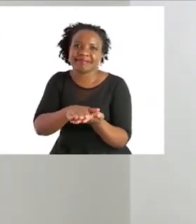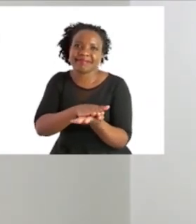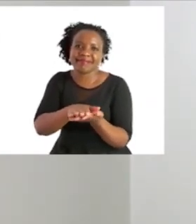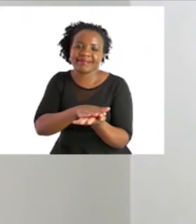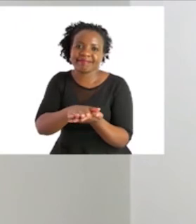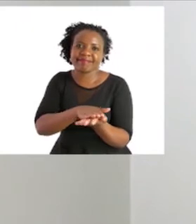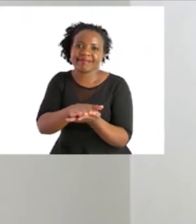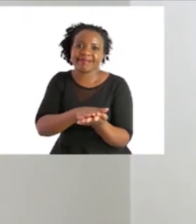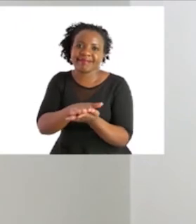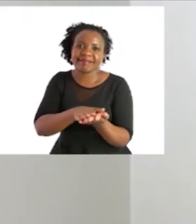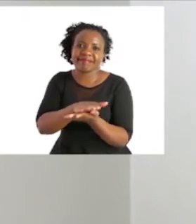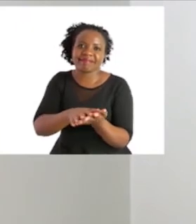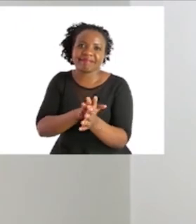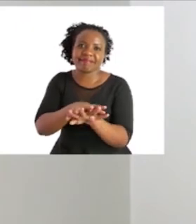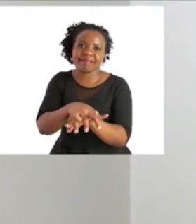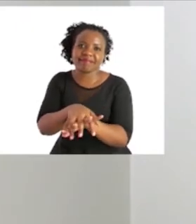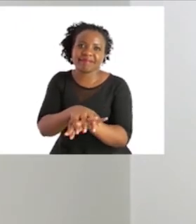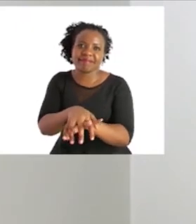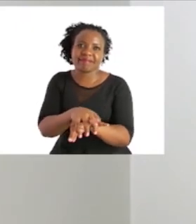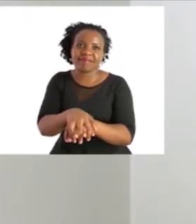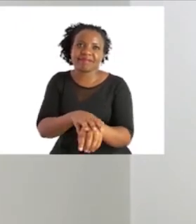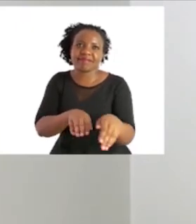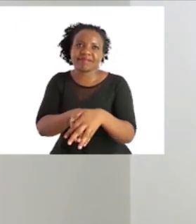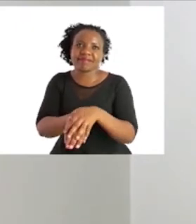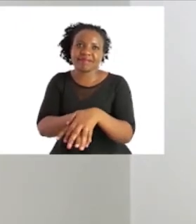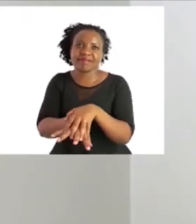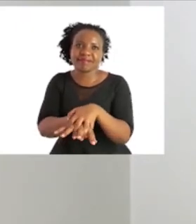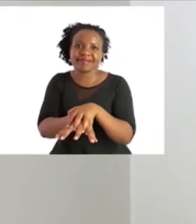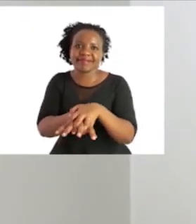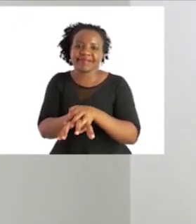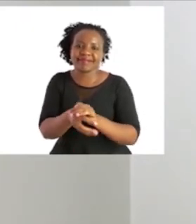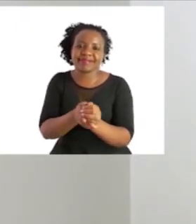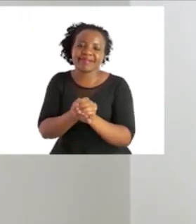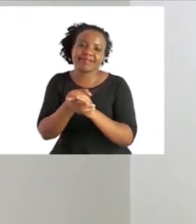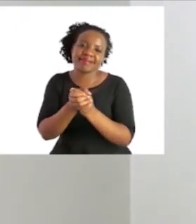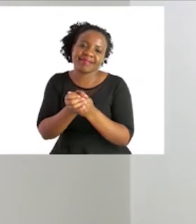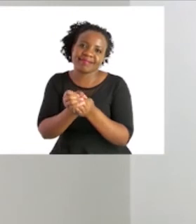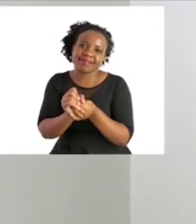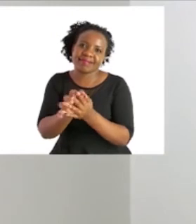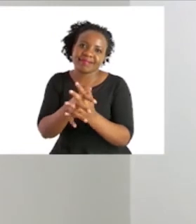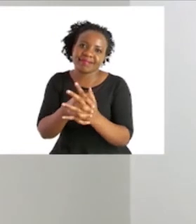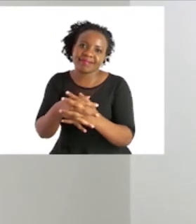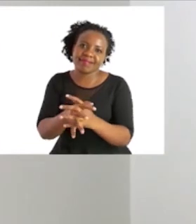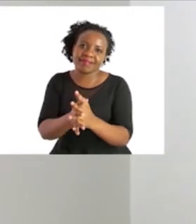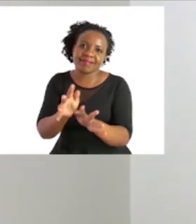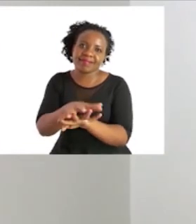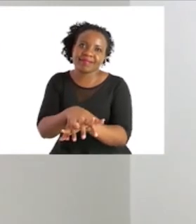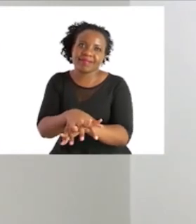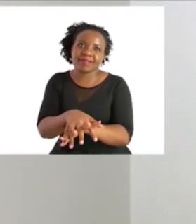sanitize inside our palms, outside, and in between the